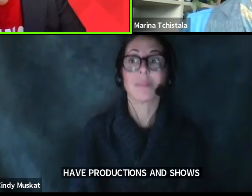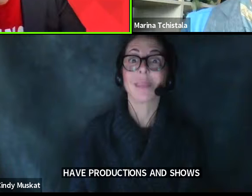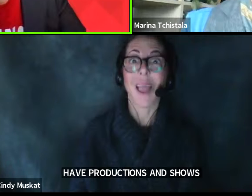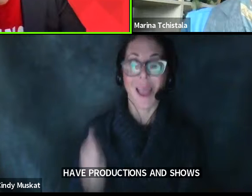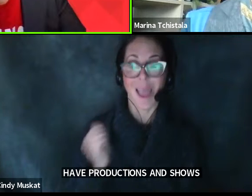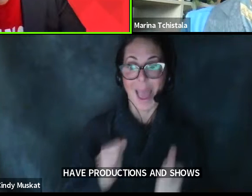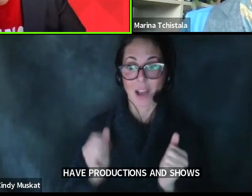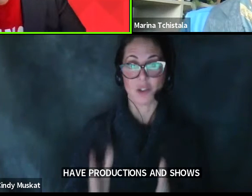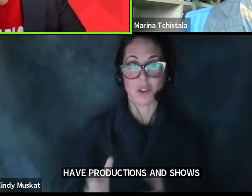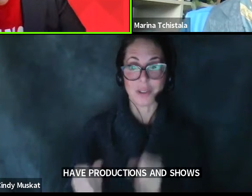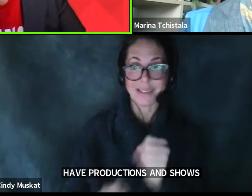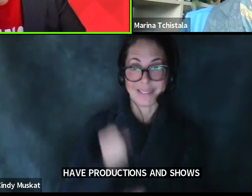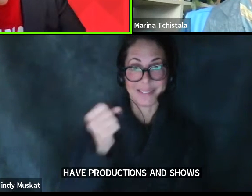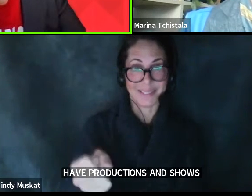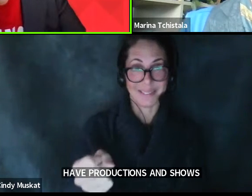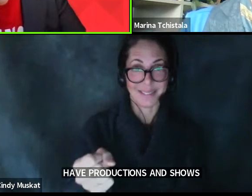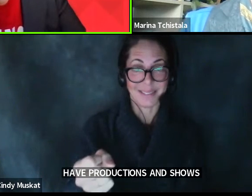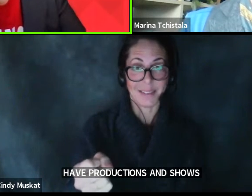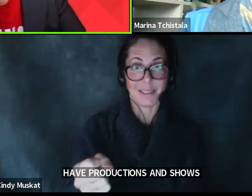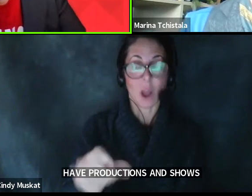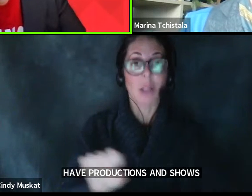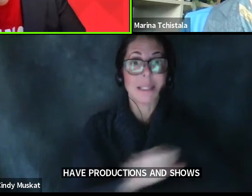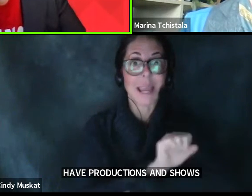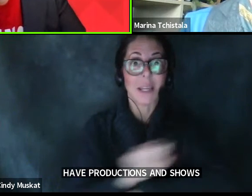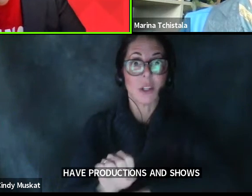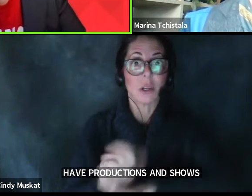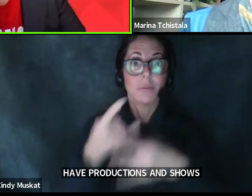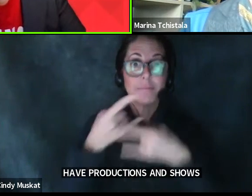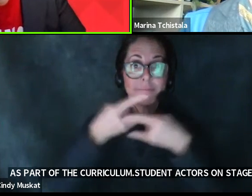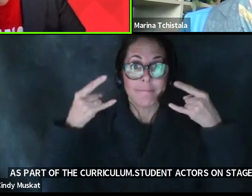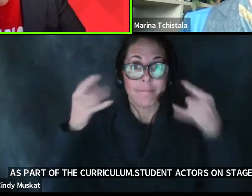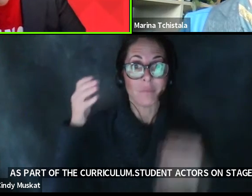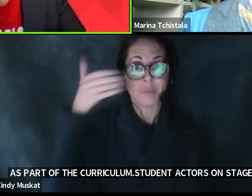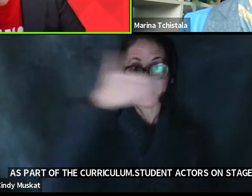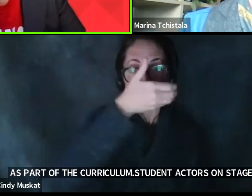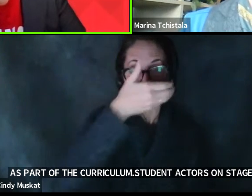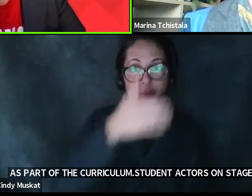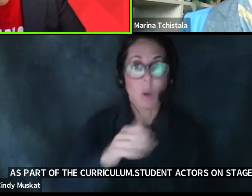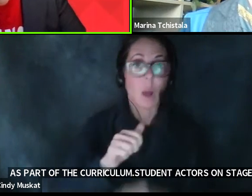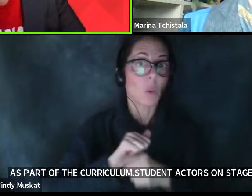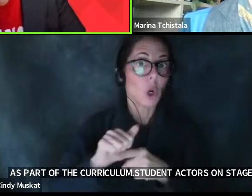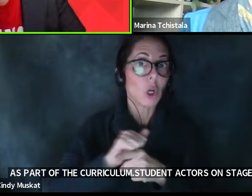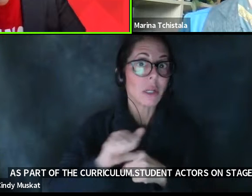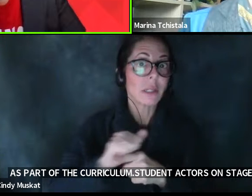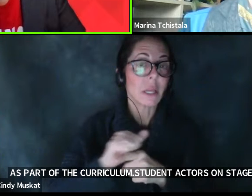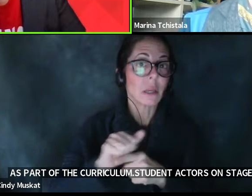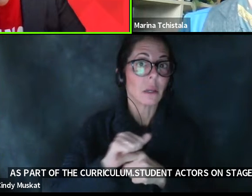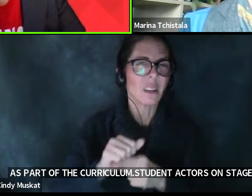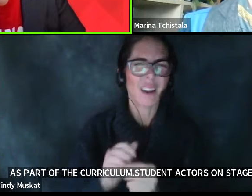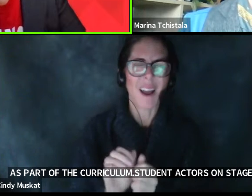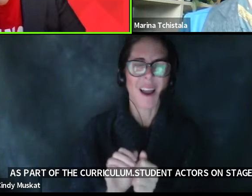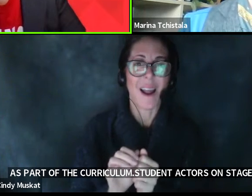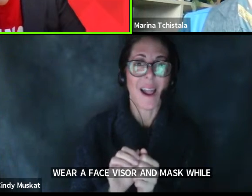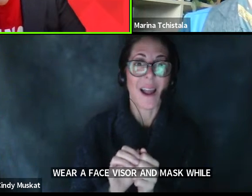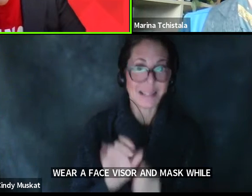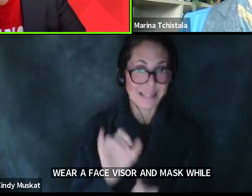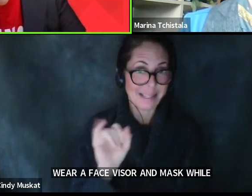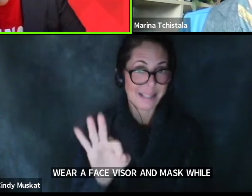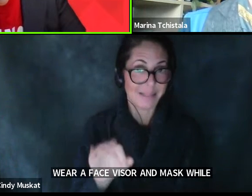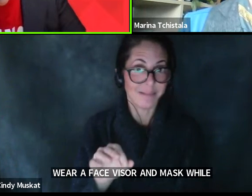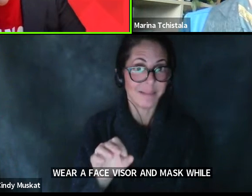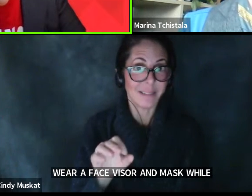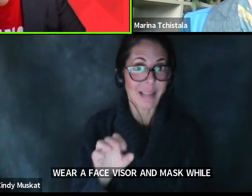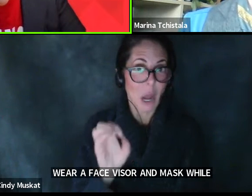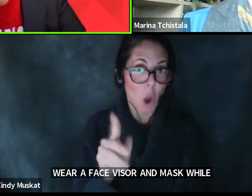stage wear a face visor and mask while rehearsing if they cannot maintain